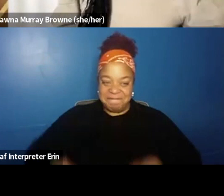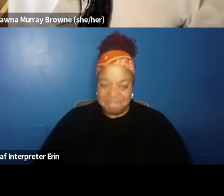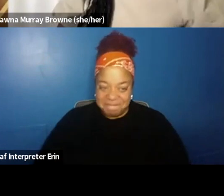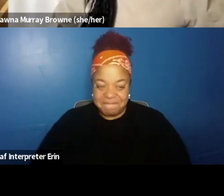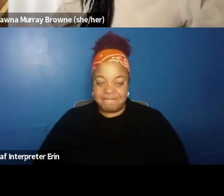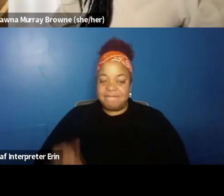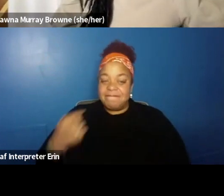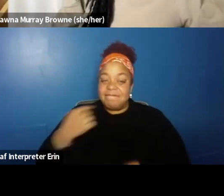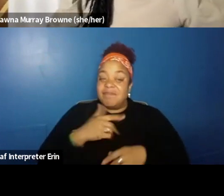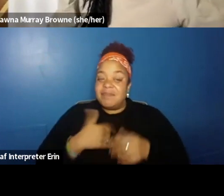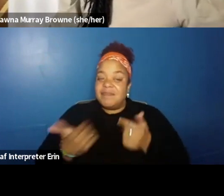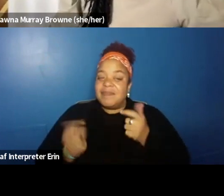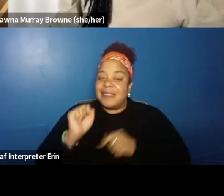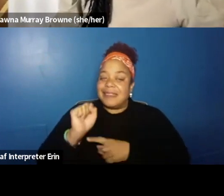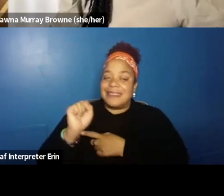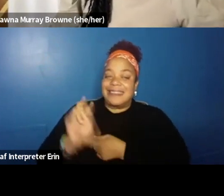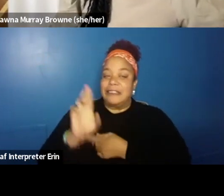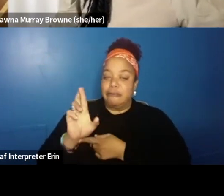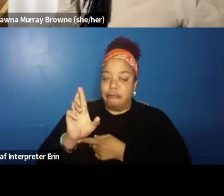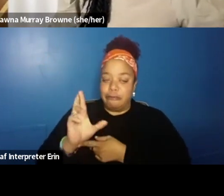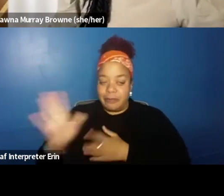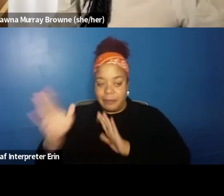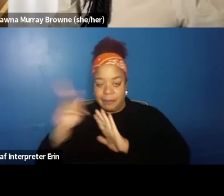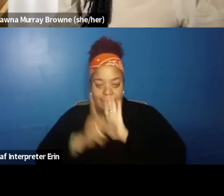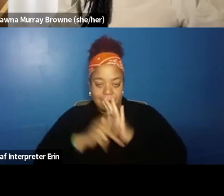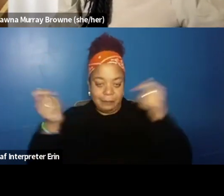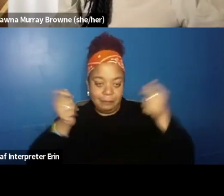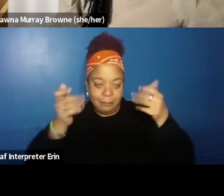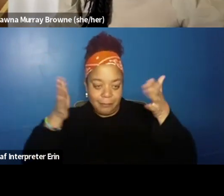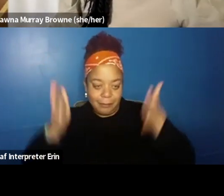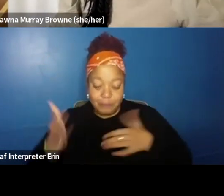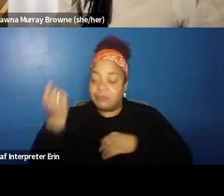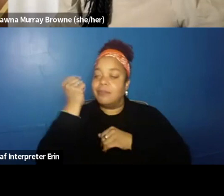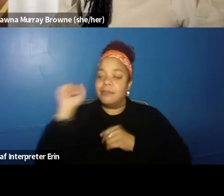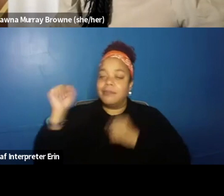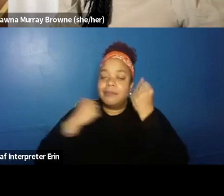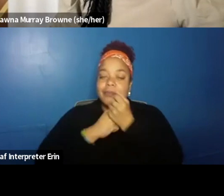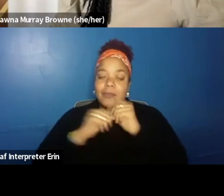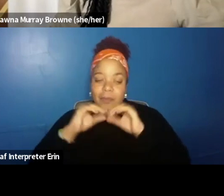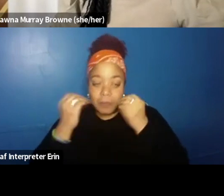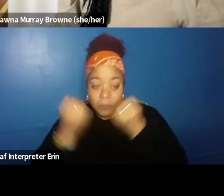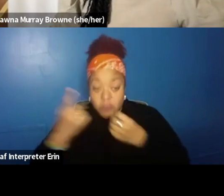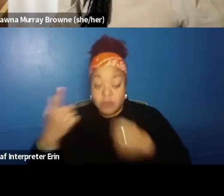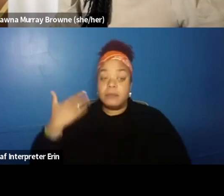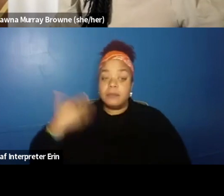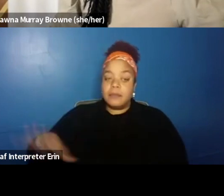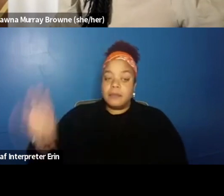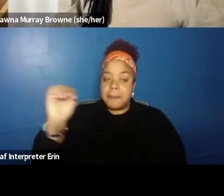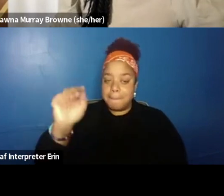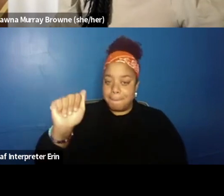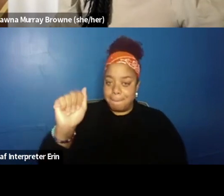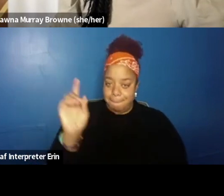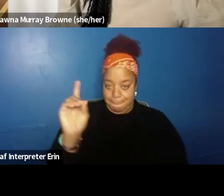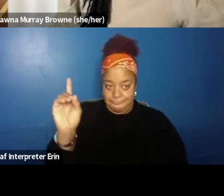a movement support organization. I am a MAD disabled organizer